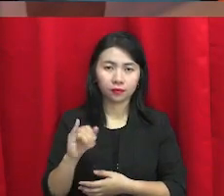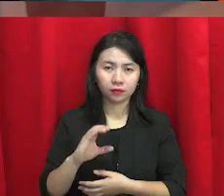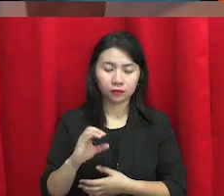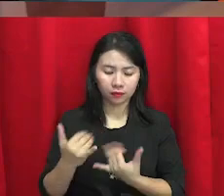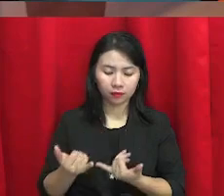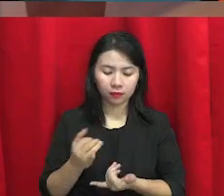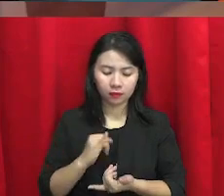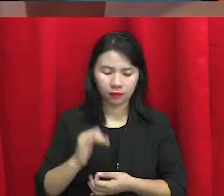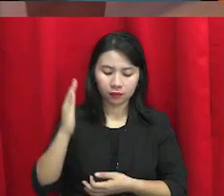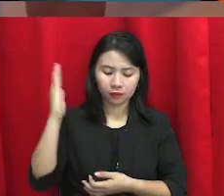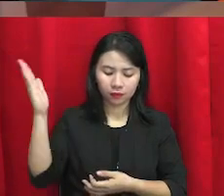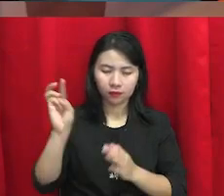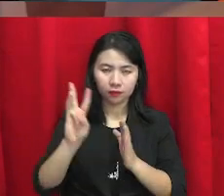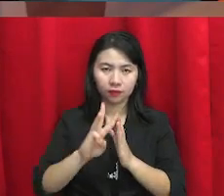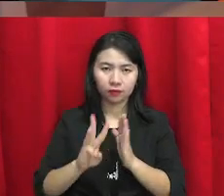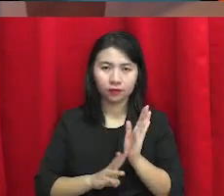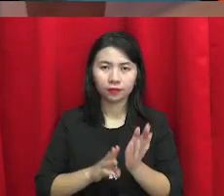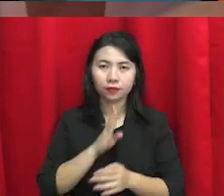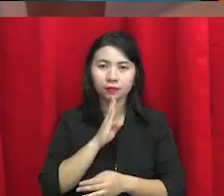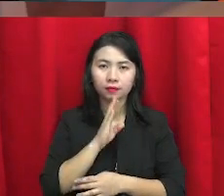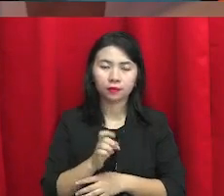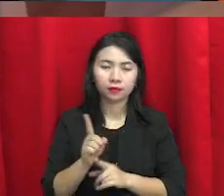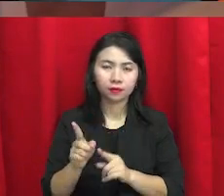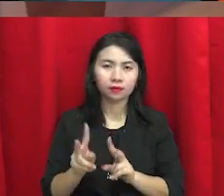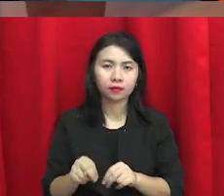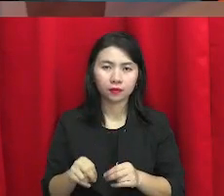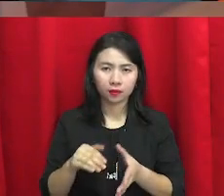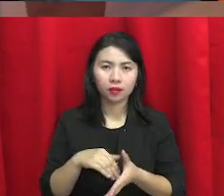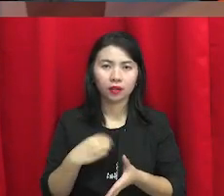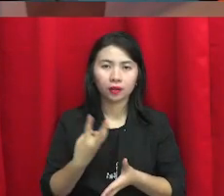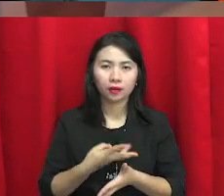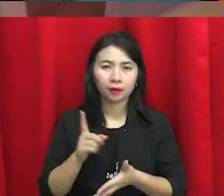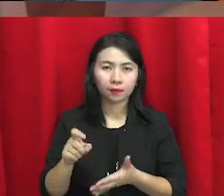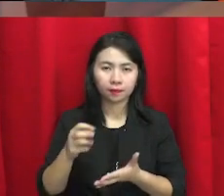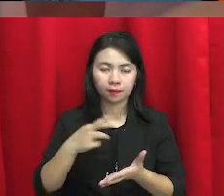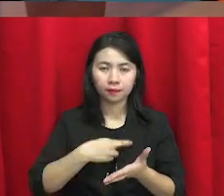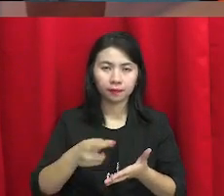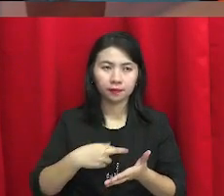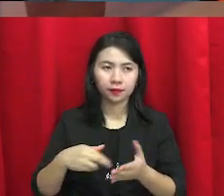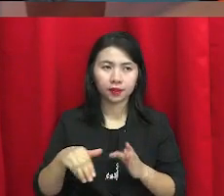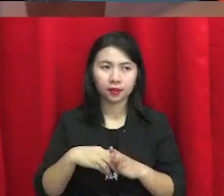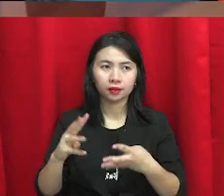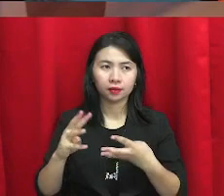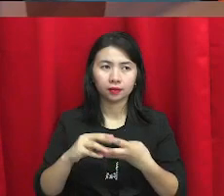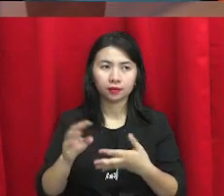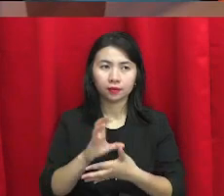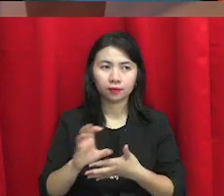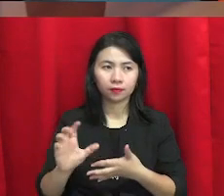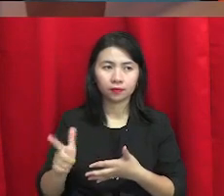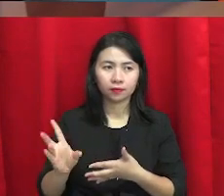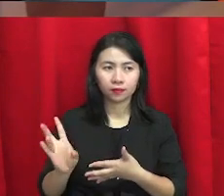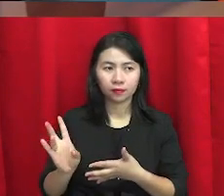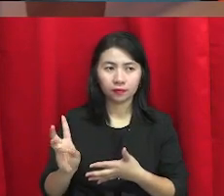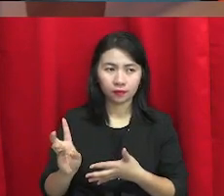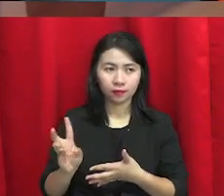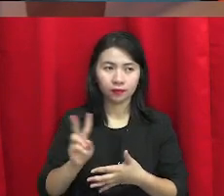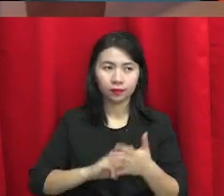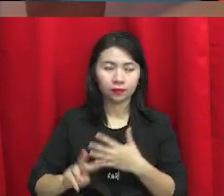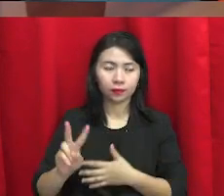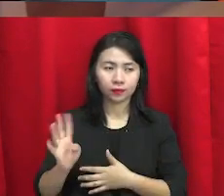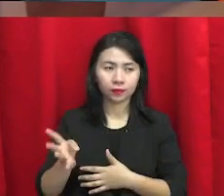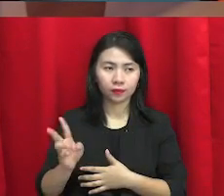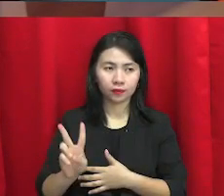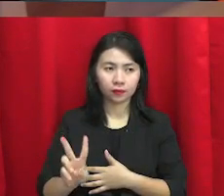right? Let's read the passage in Matthew chapter 26 of verse number 42.